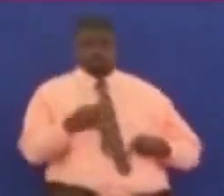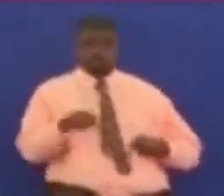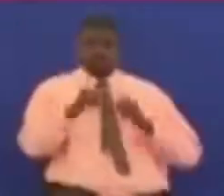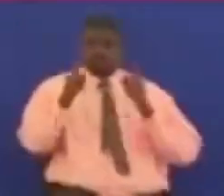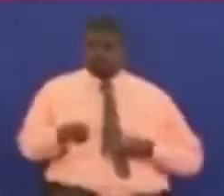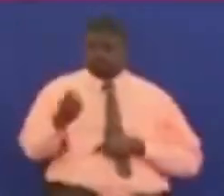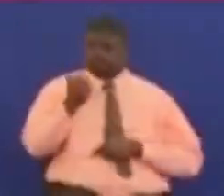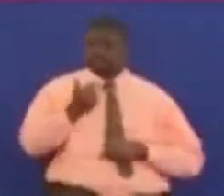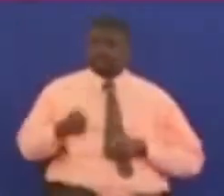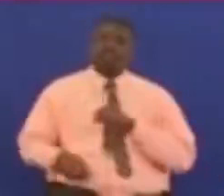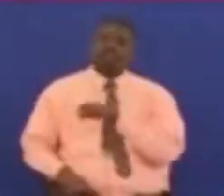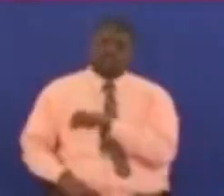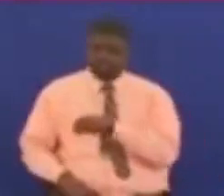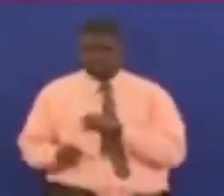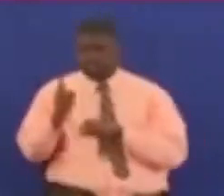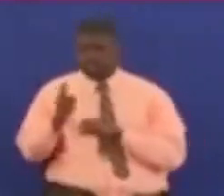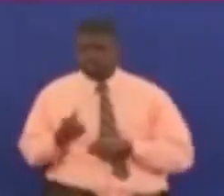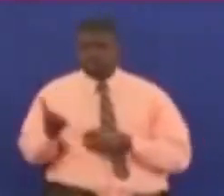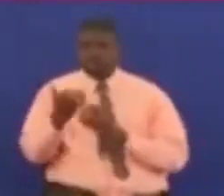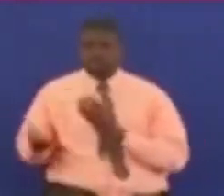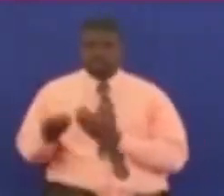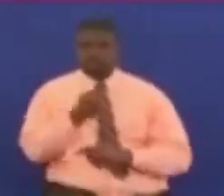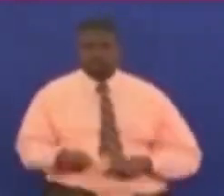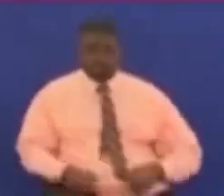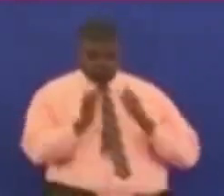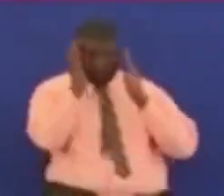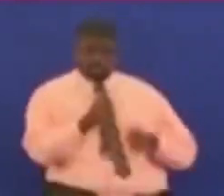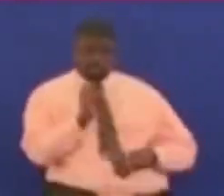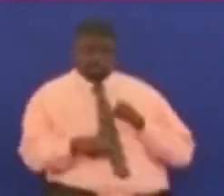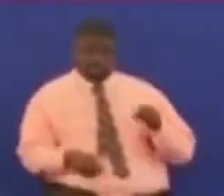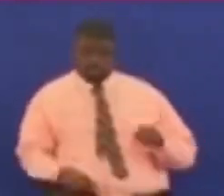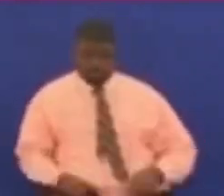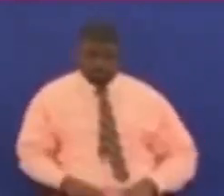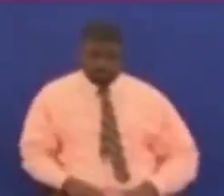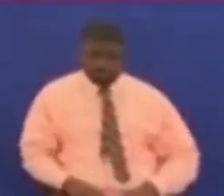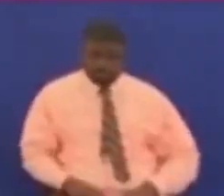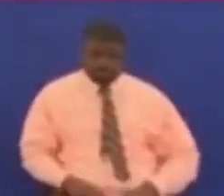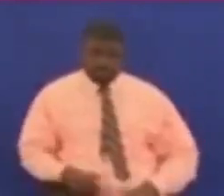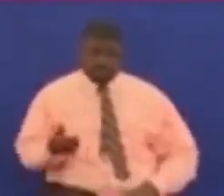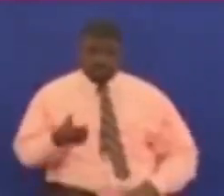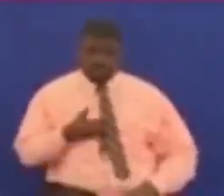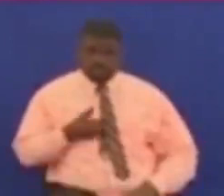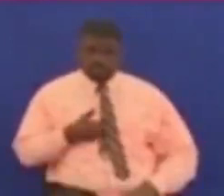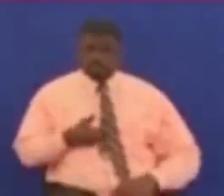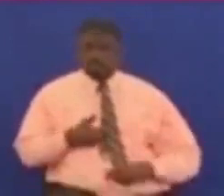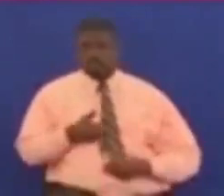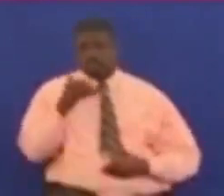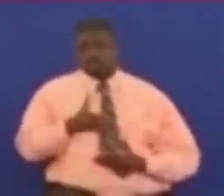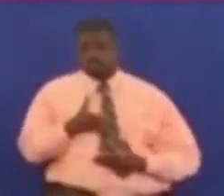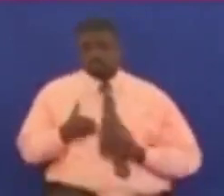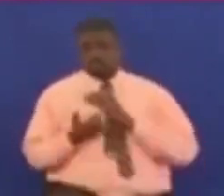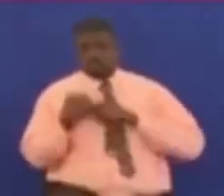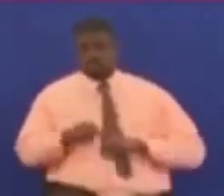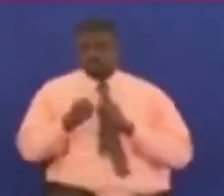Tanzania will benefit. Honorable Speaker, I'm privy of the role of a member of parliament within the East